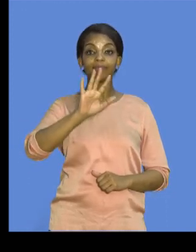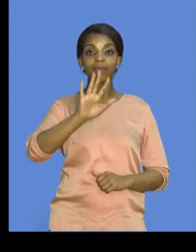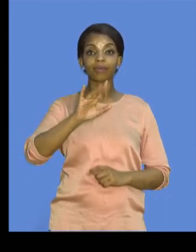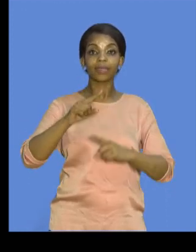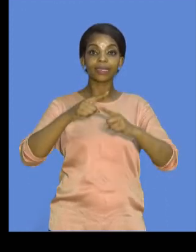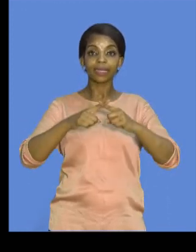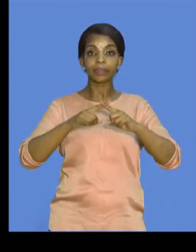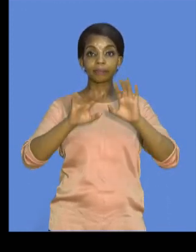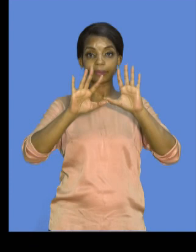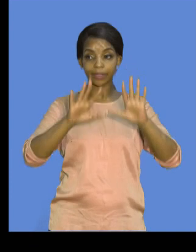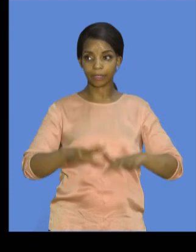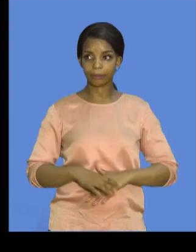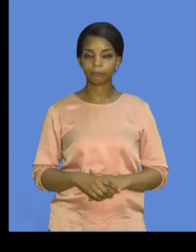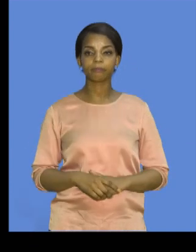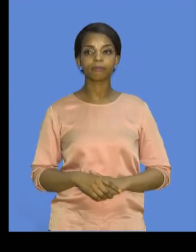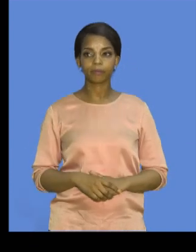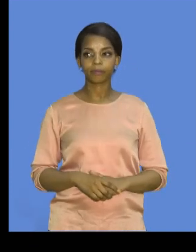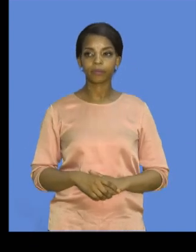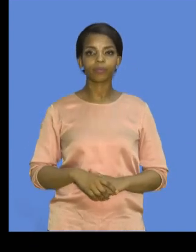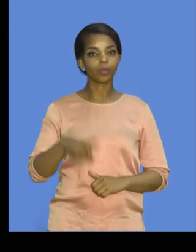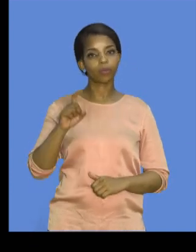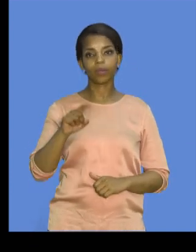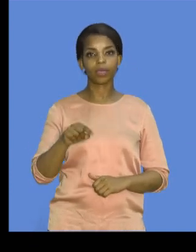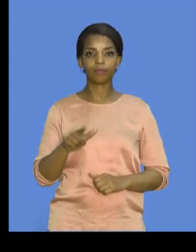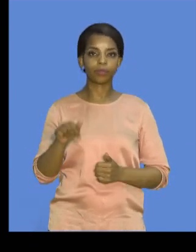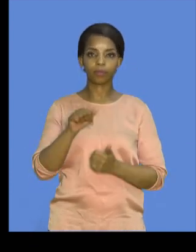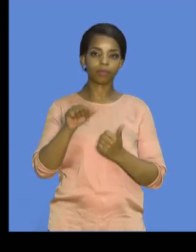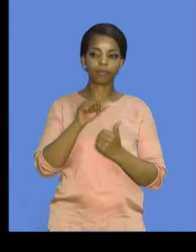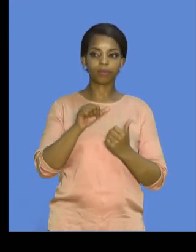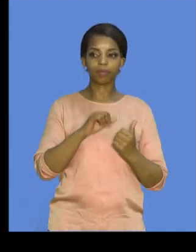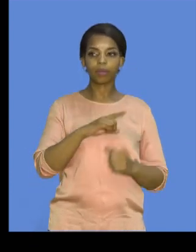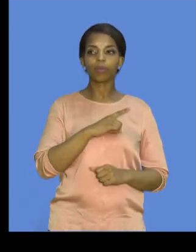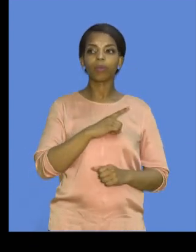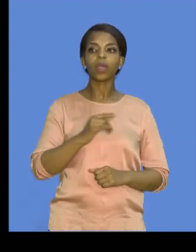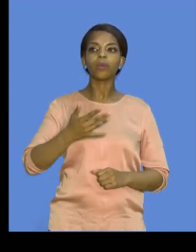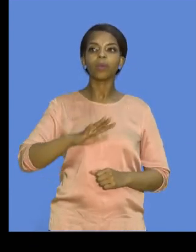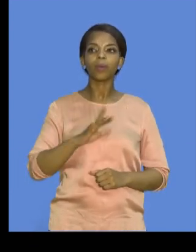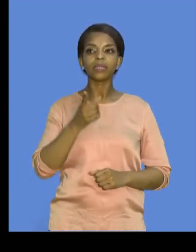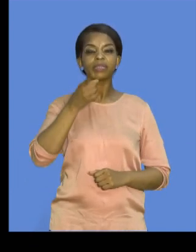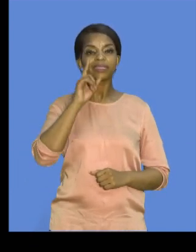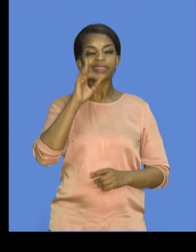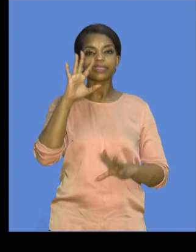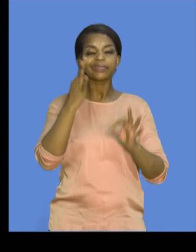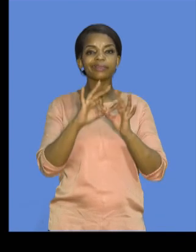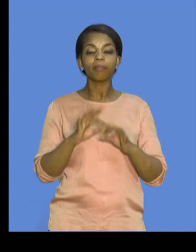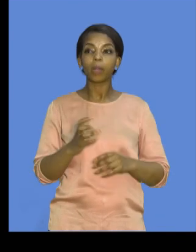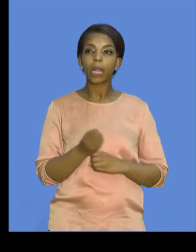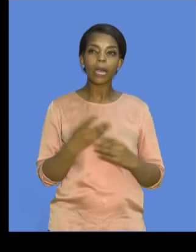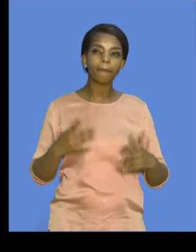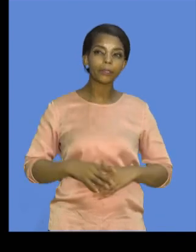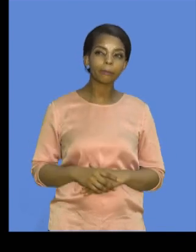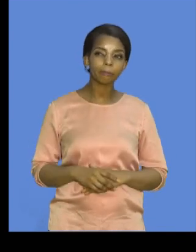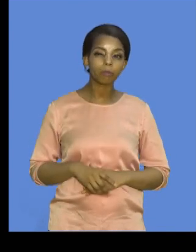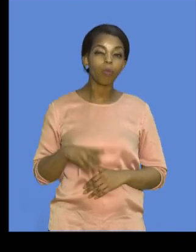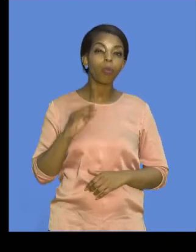9,375 times 10. We need to go back because we want to write it in simple scientific notation there. So we've got how